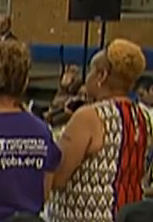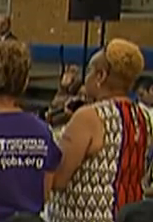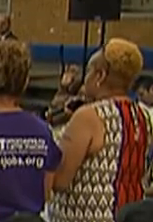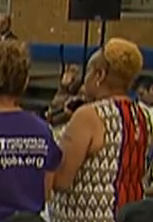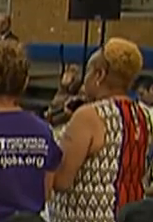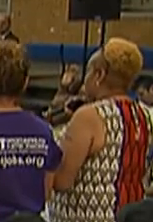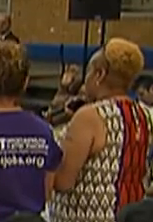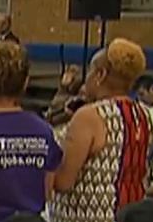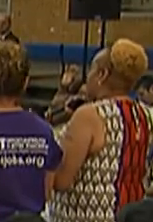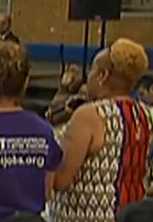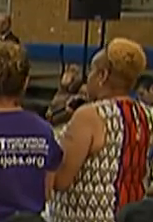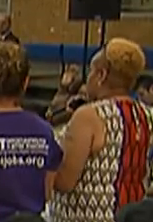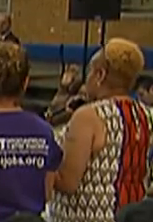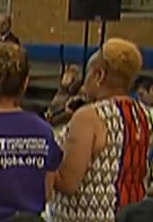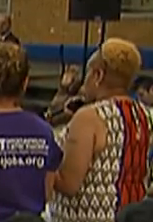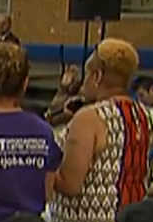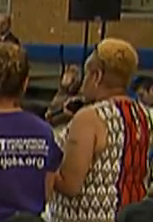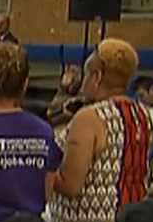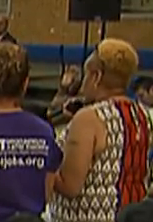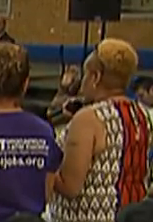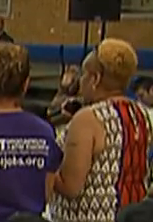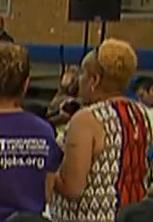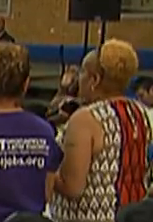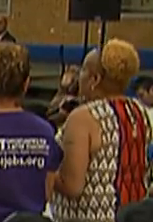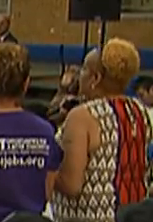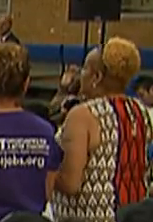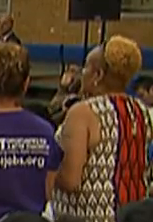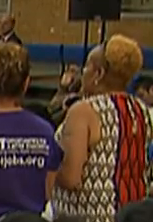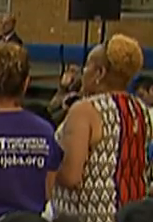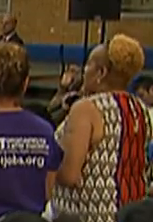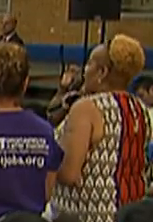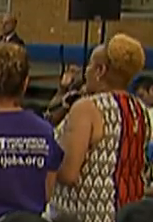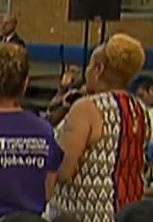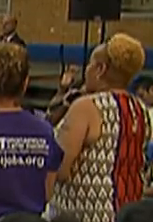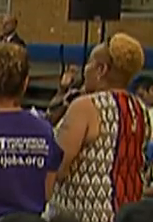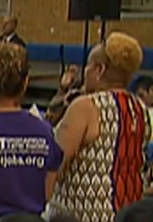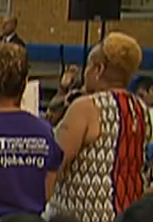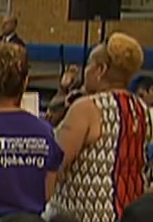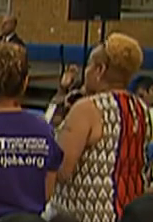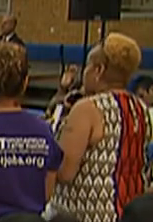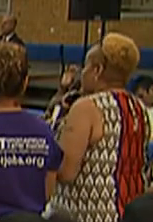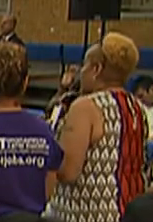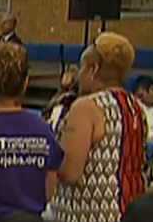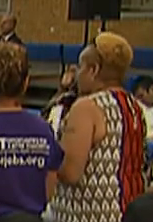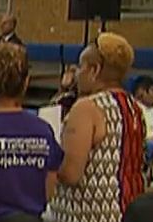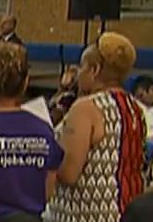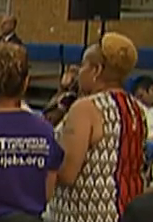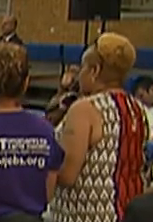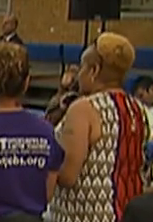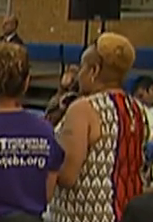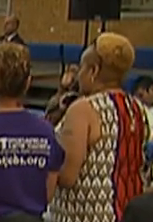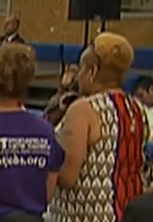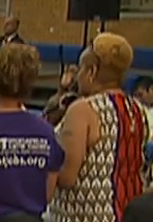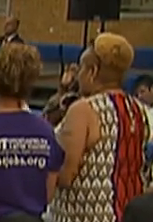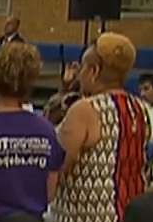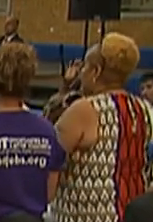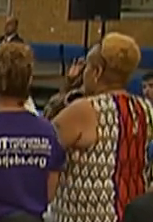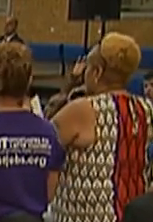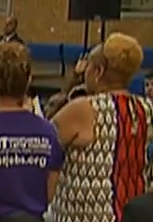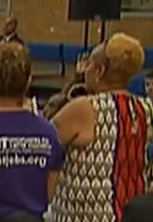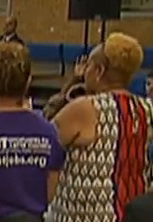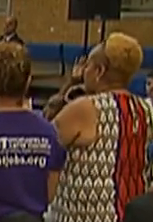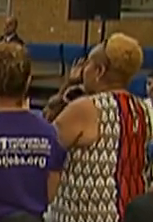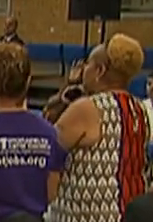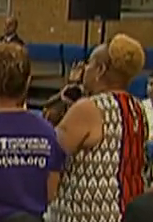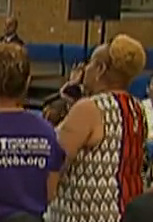for 16 and 24 out-of-school youth, right? So I'm a summer youth advocate. Totally. You got to try to get the question. No,